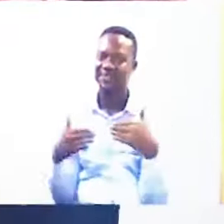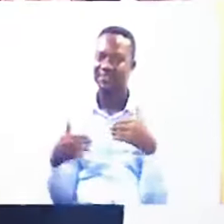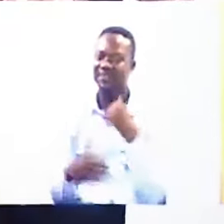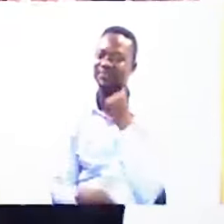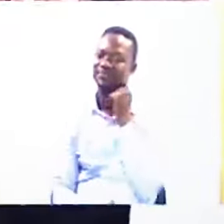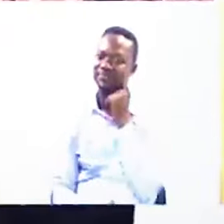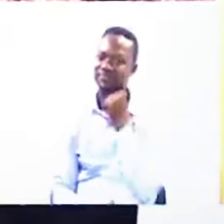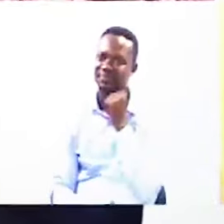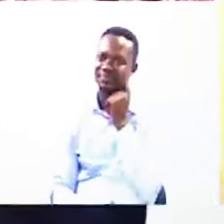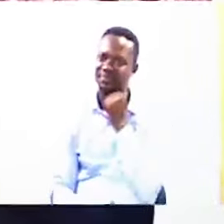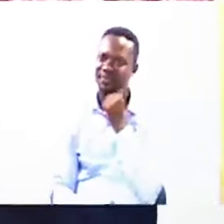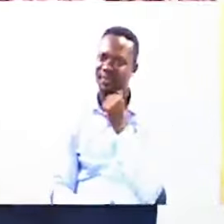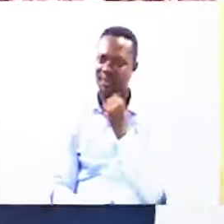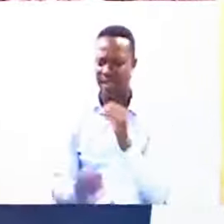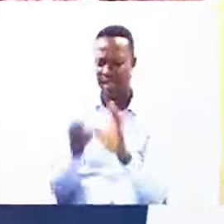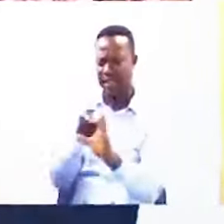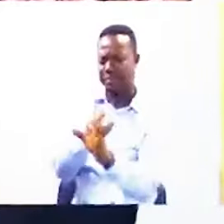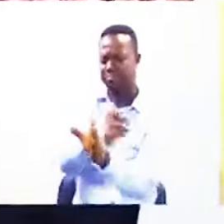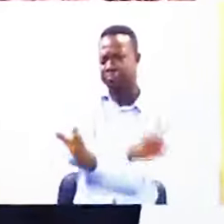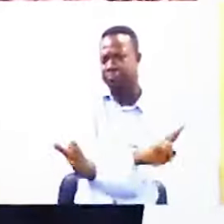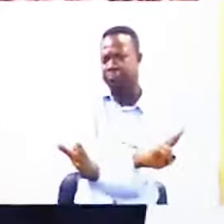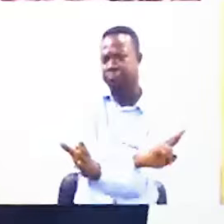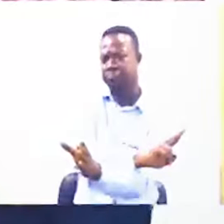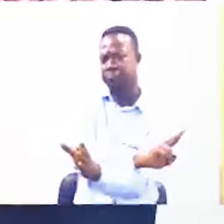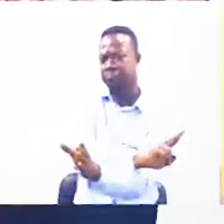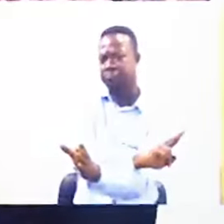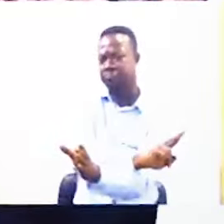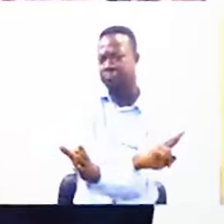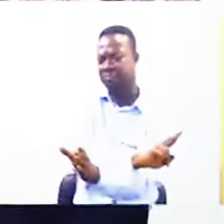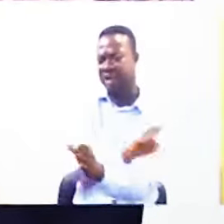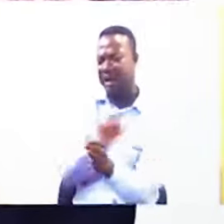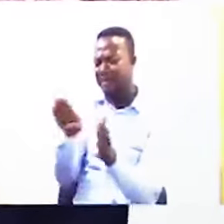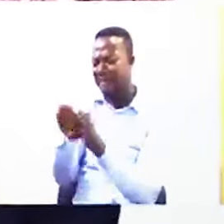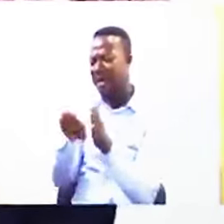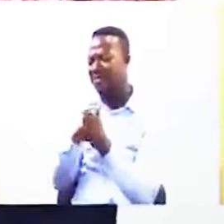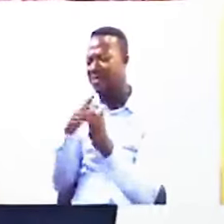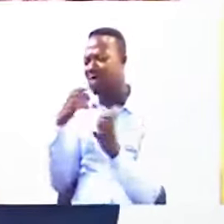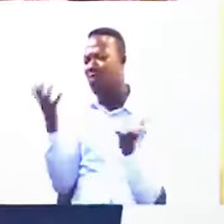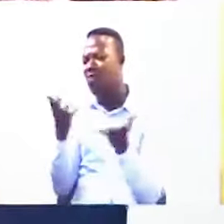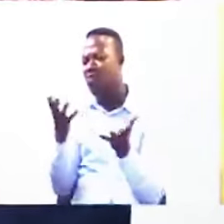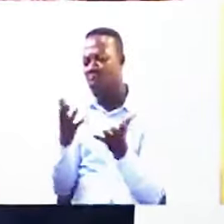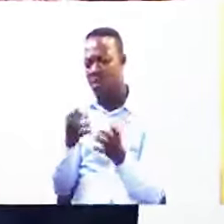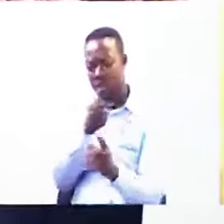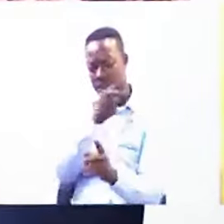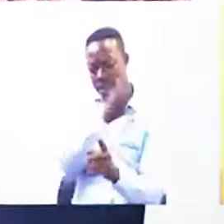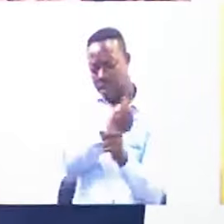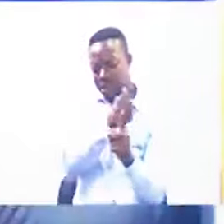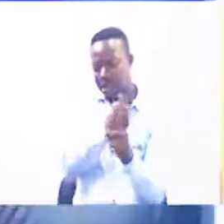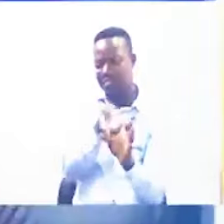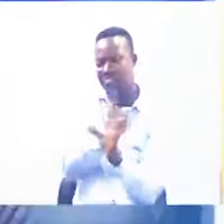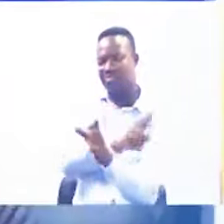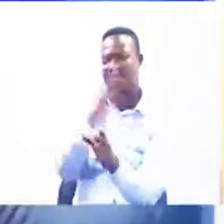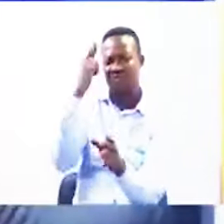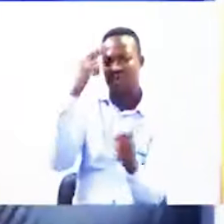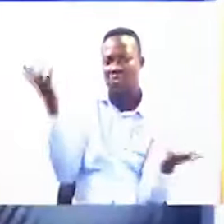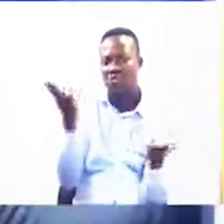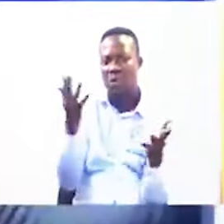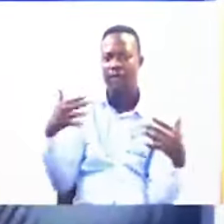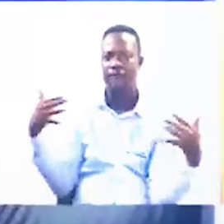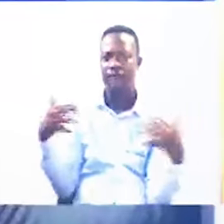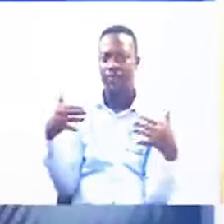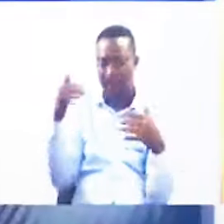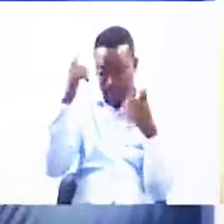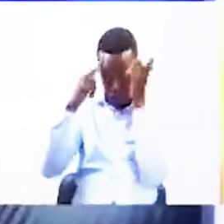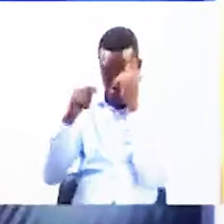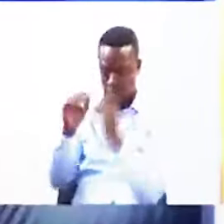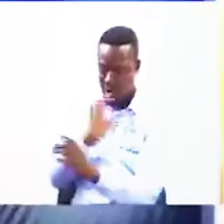Now he separated himself. And the Bible said because he was afraid of those who belong to